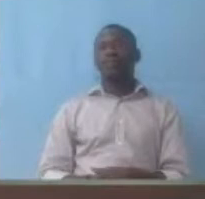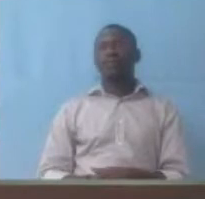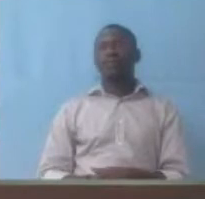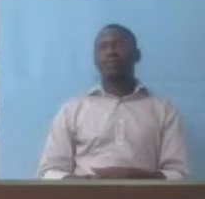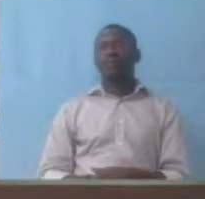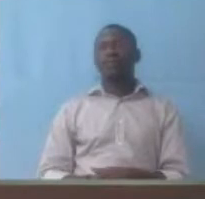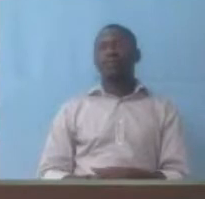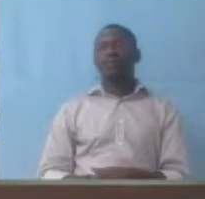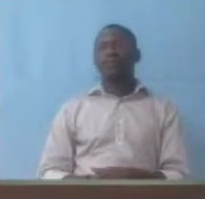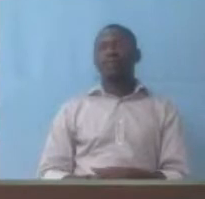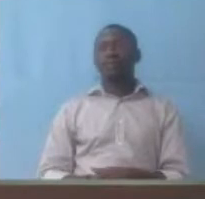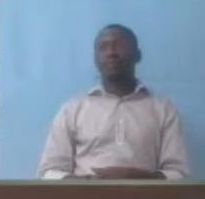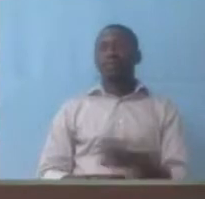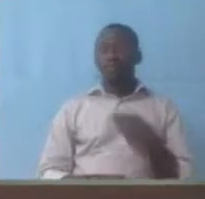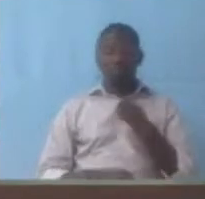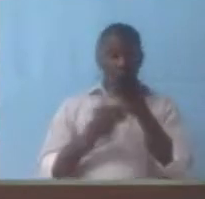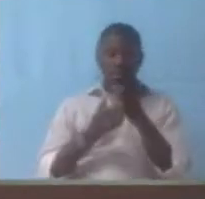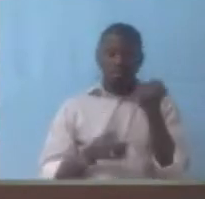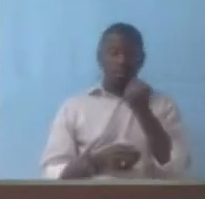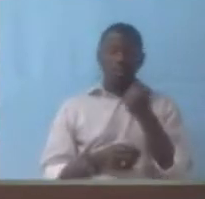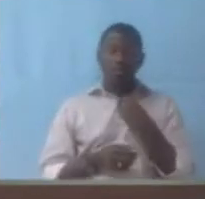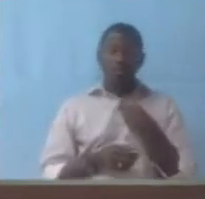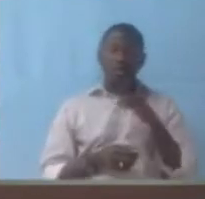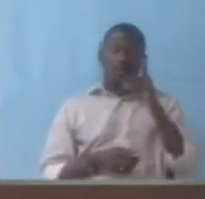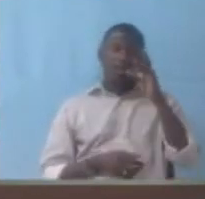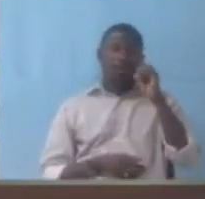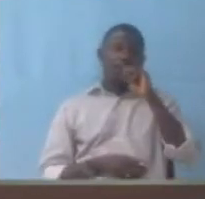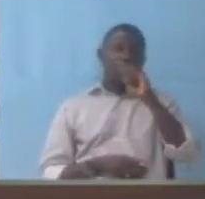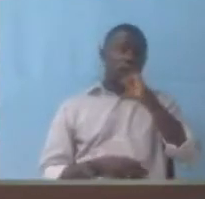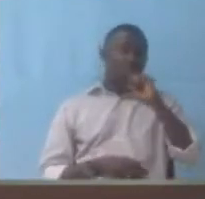to say that because the decree was given retroactive effect,